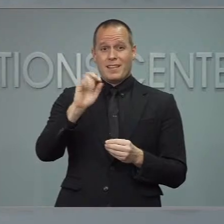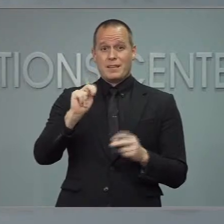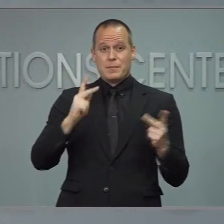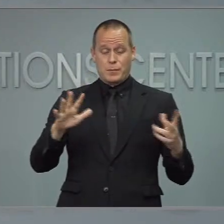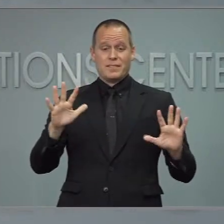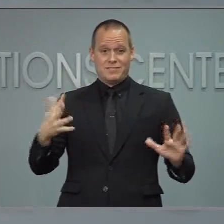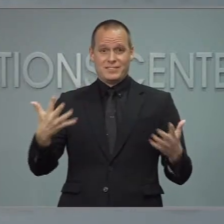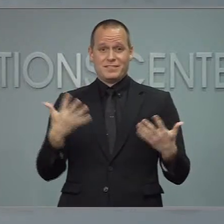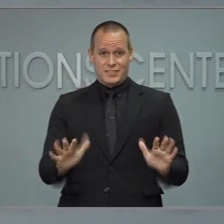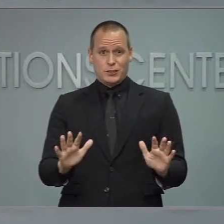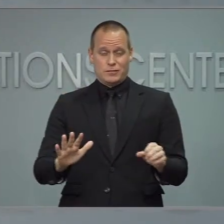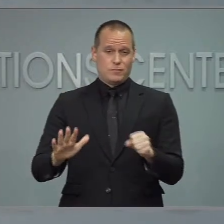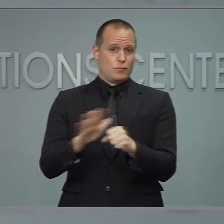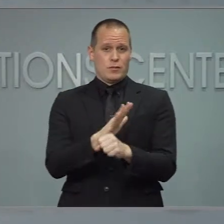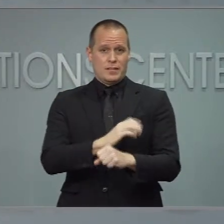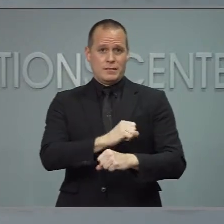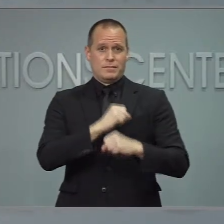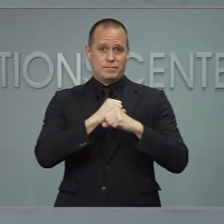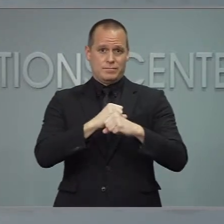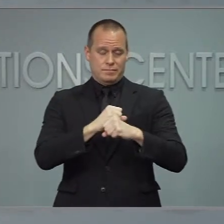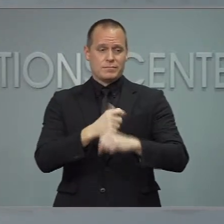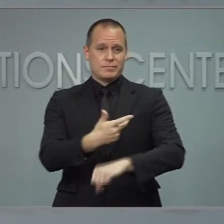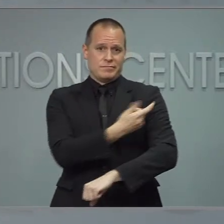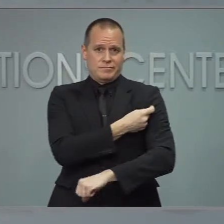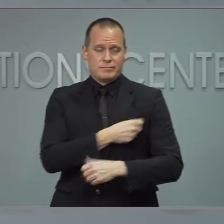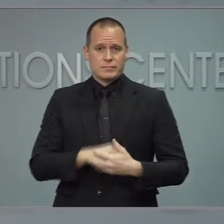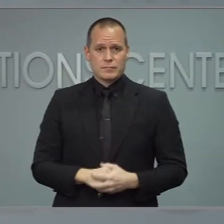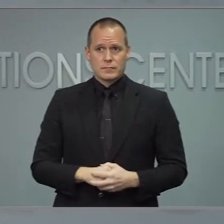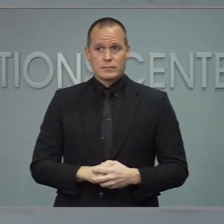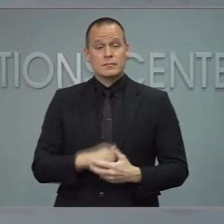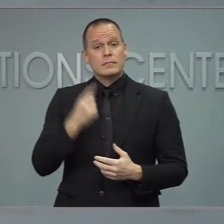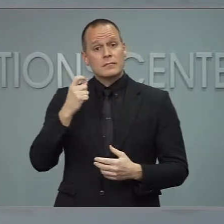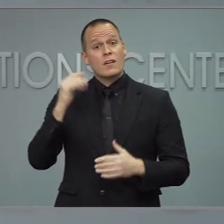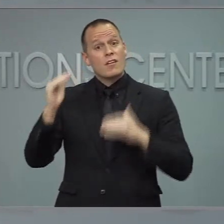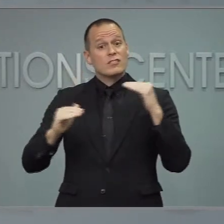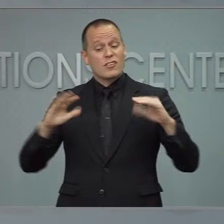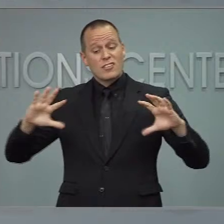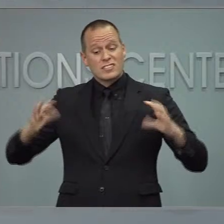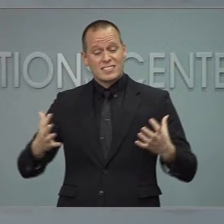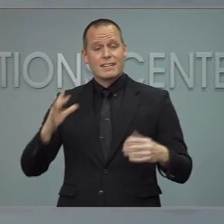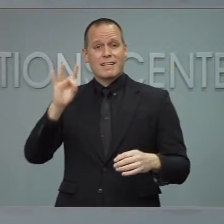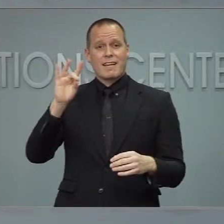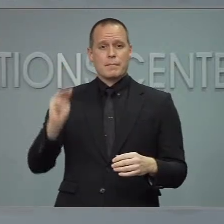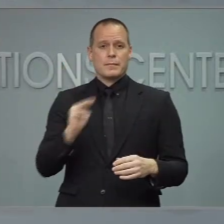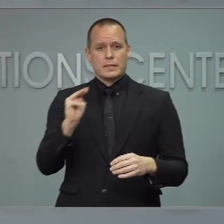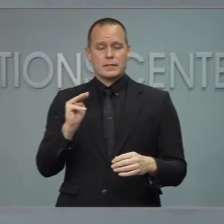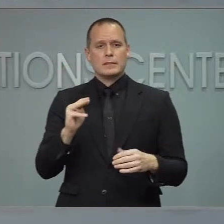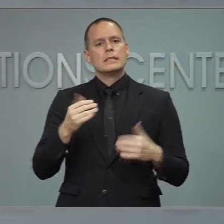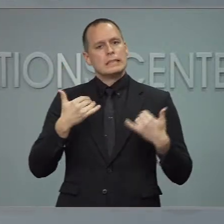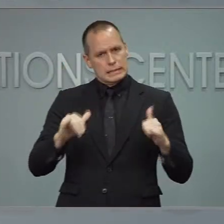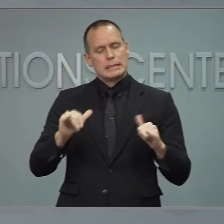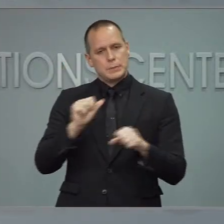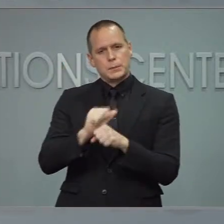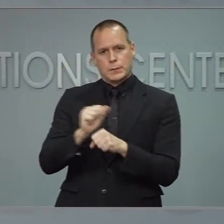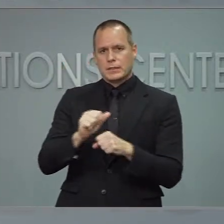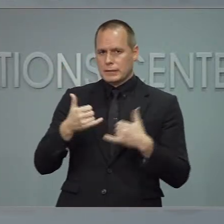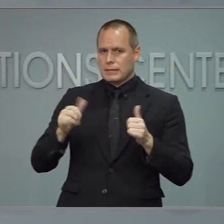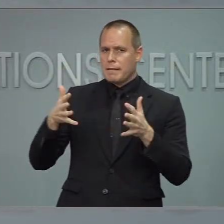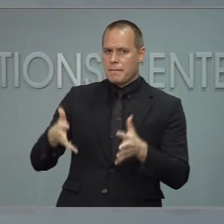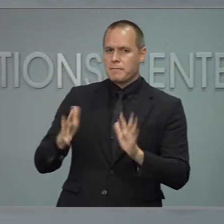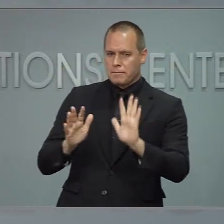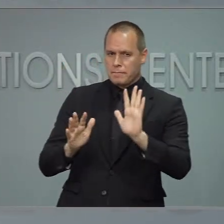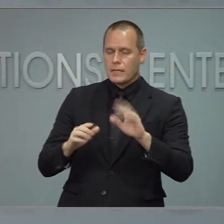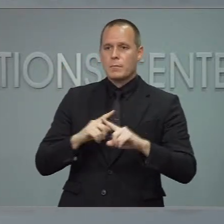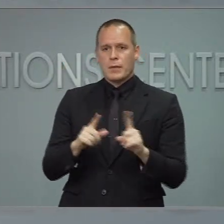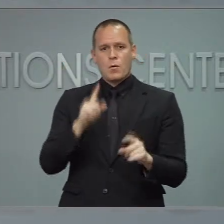people. With almost 8 million adults in our state, there's more work to do, but this is a huge